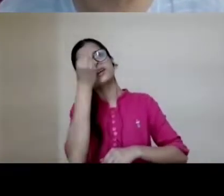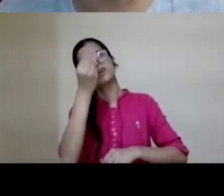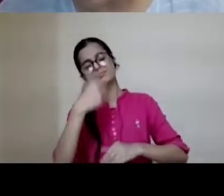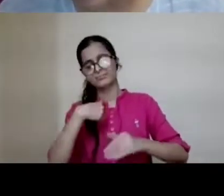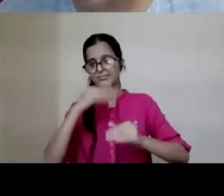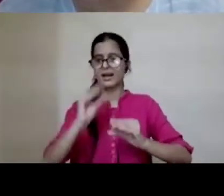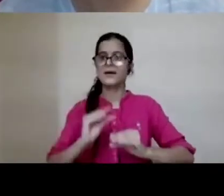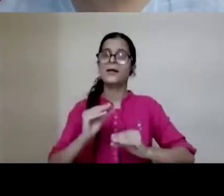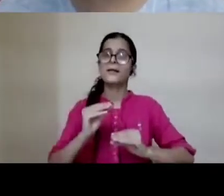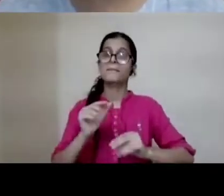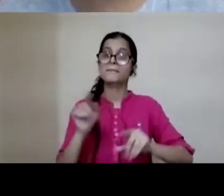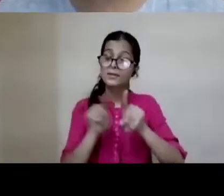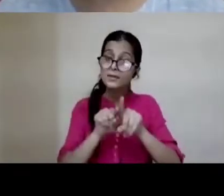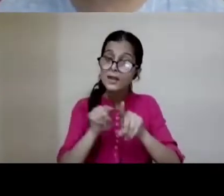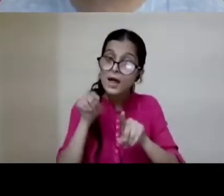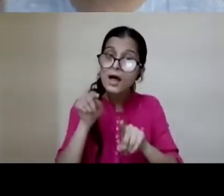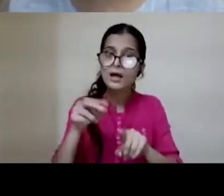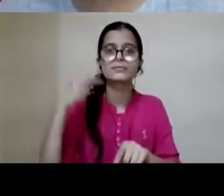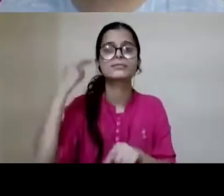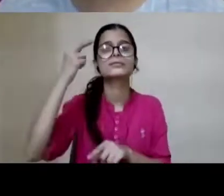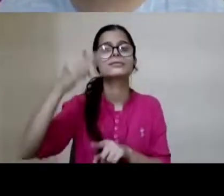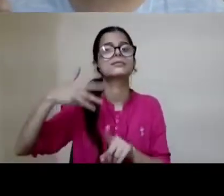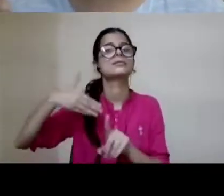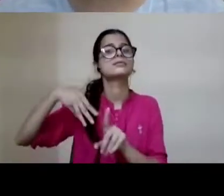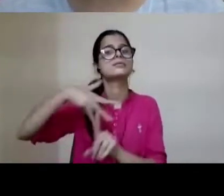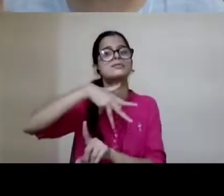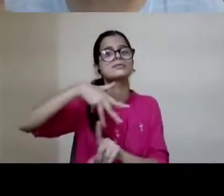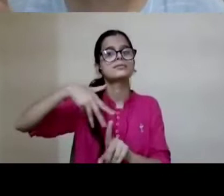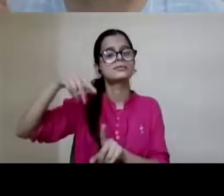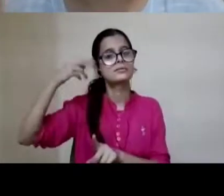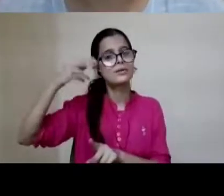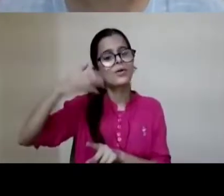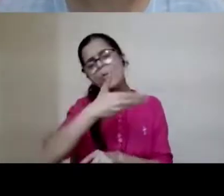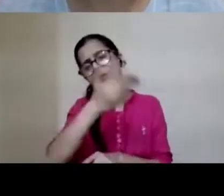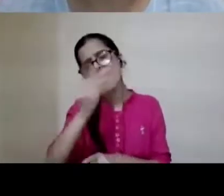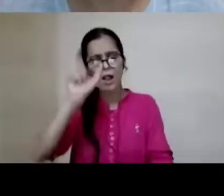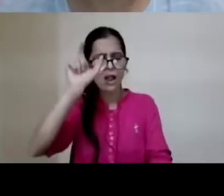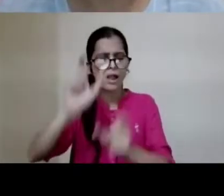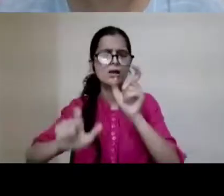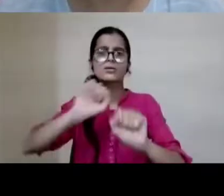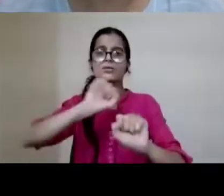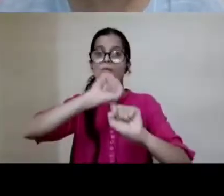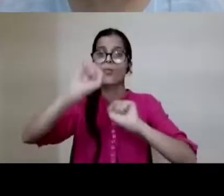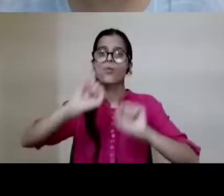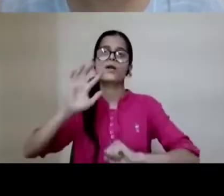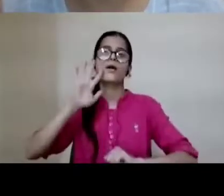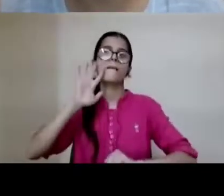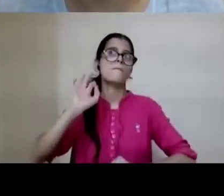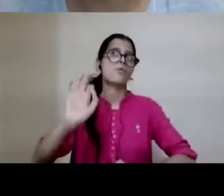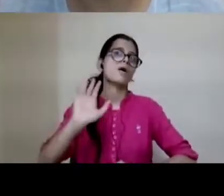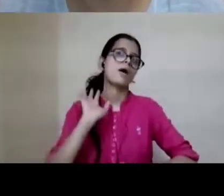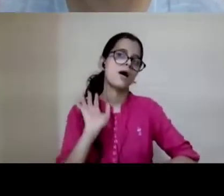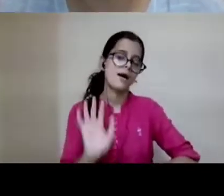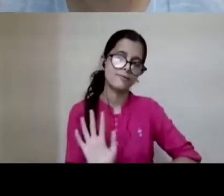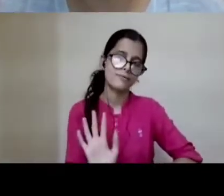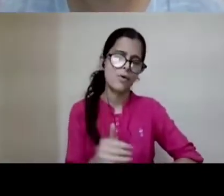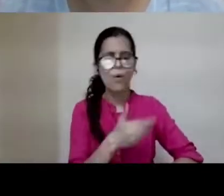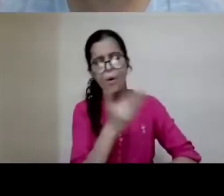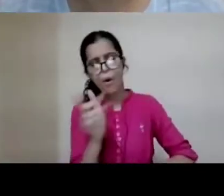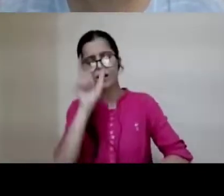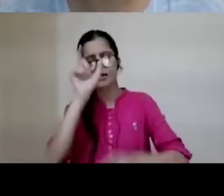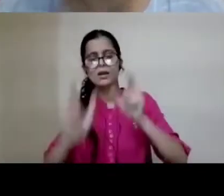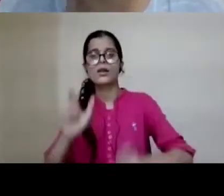And that's the reason why I feel this business of that every individual matters, every person